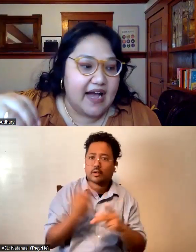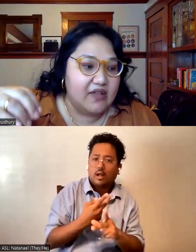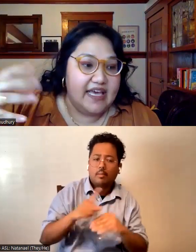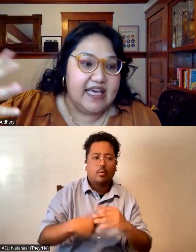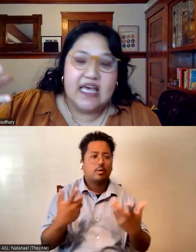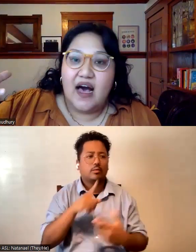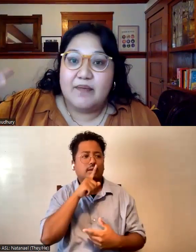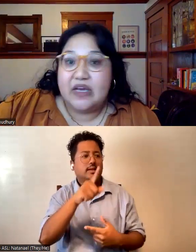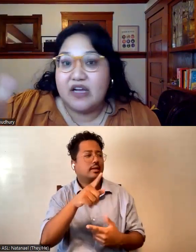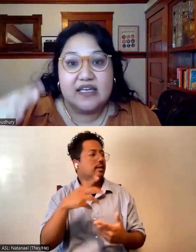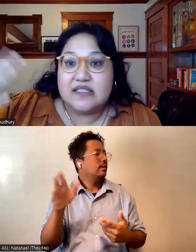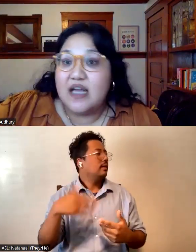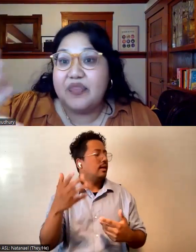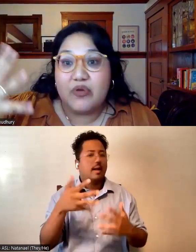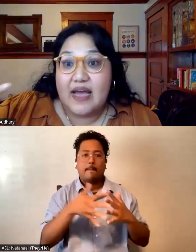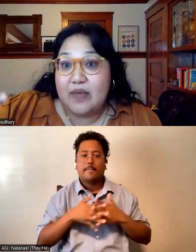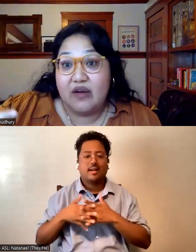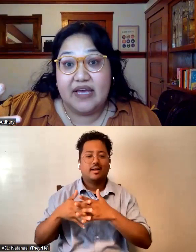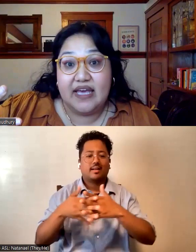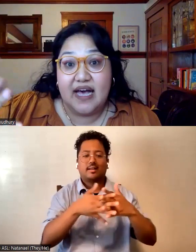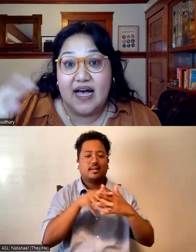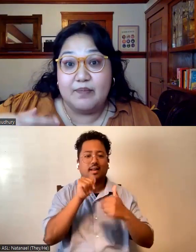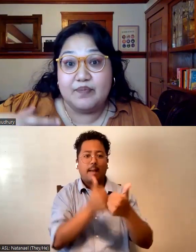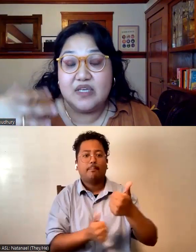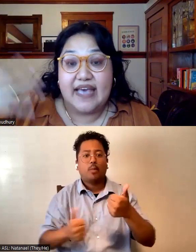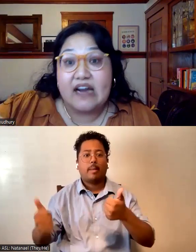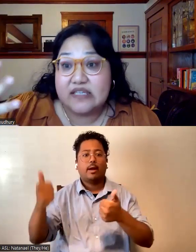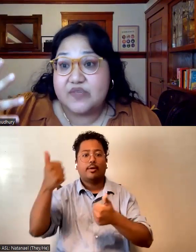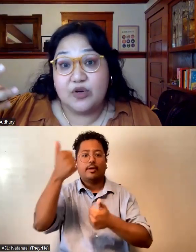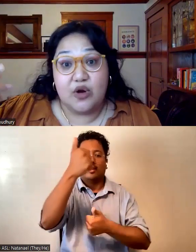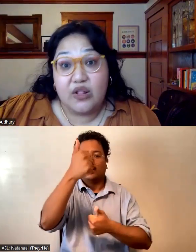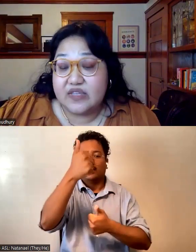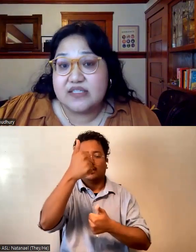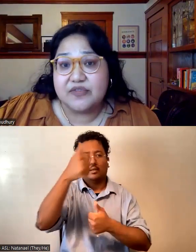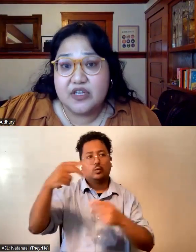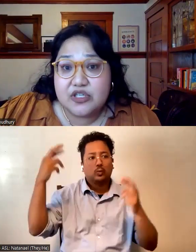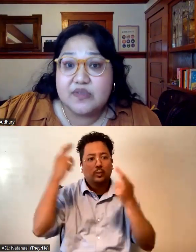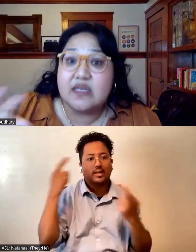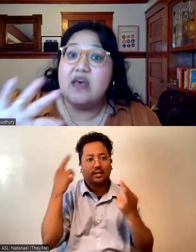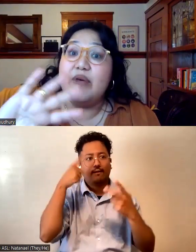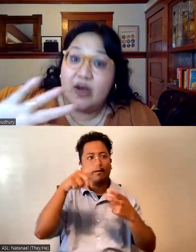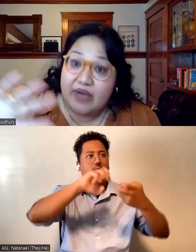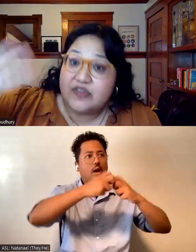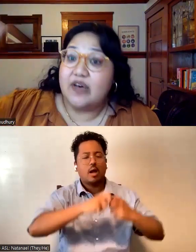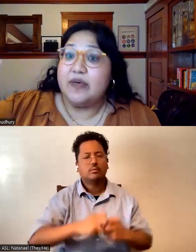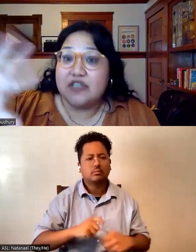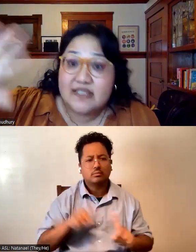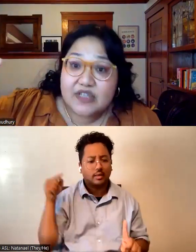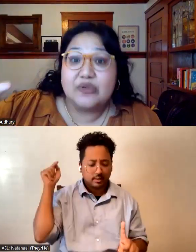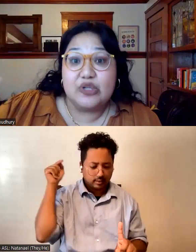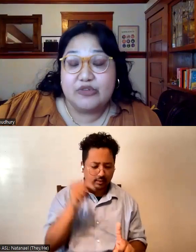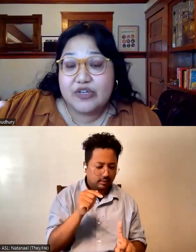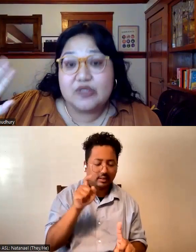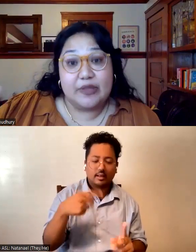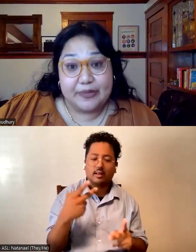about how like America is not the primary catalyst for all of these different issues, but how we have to talk about